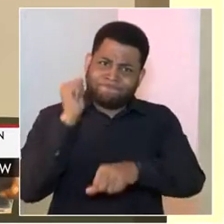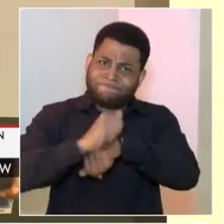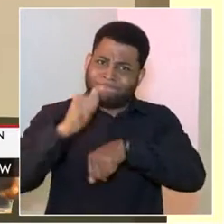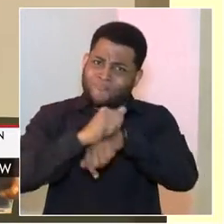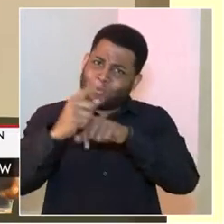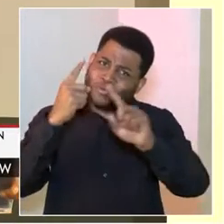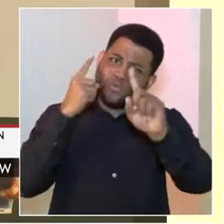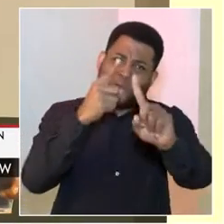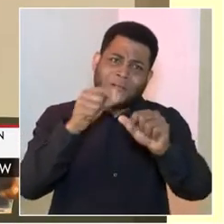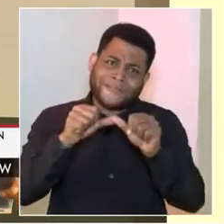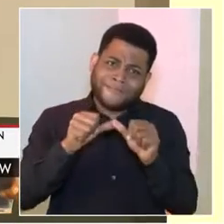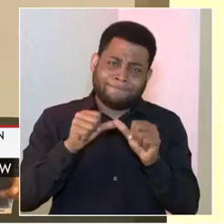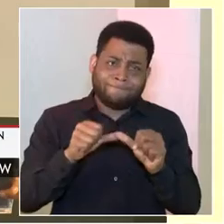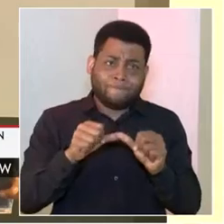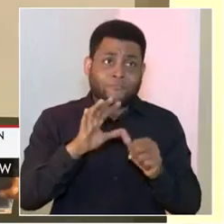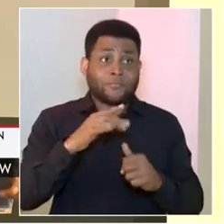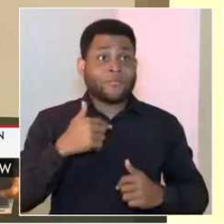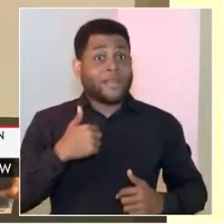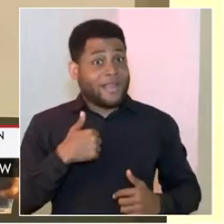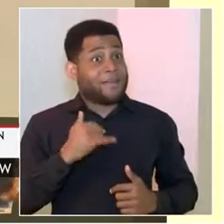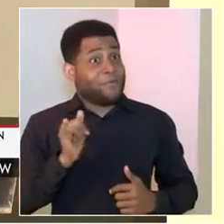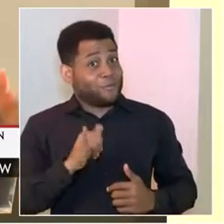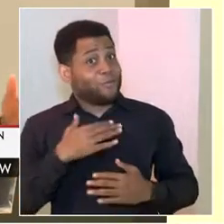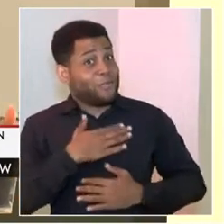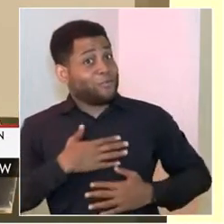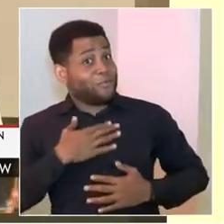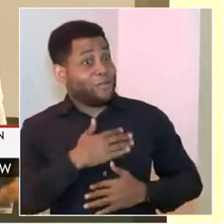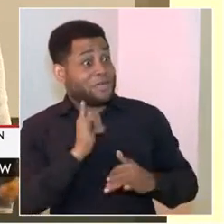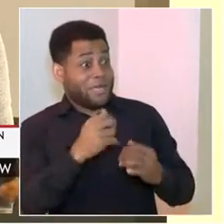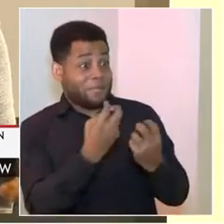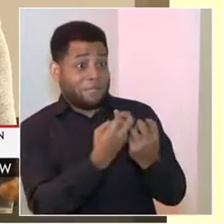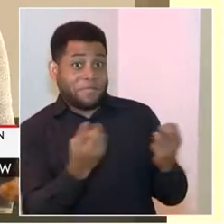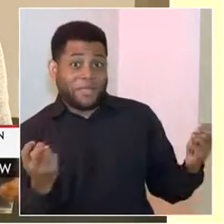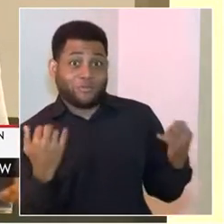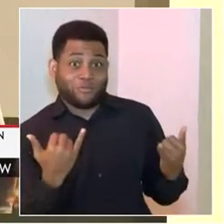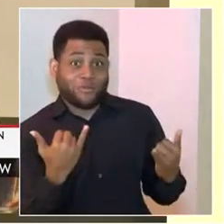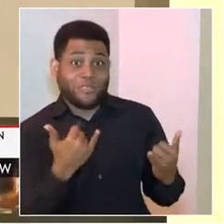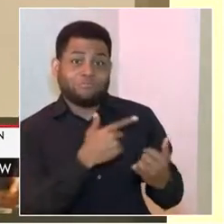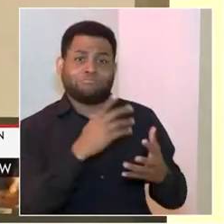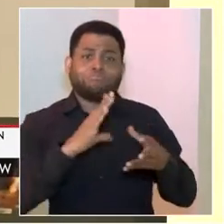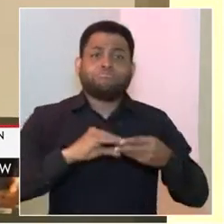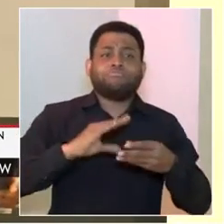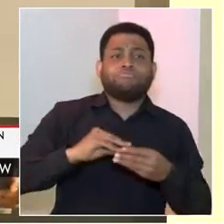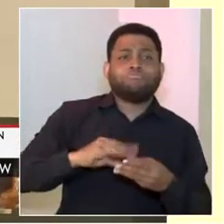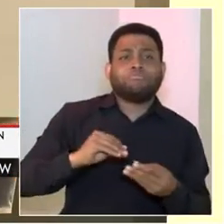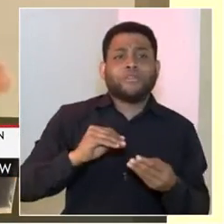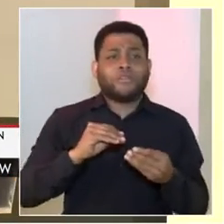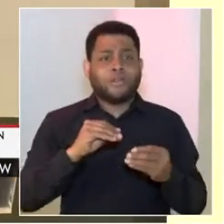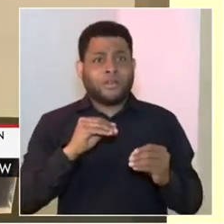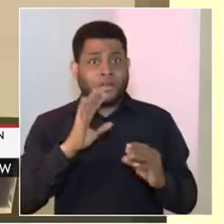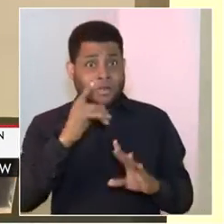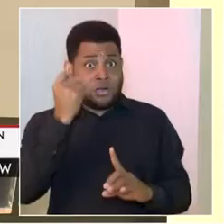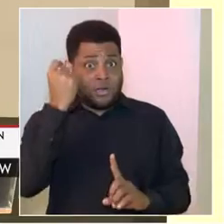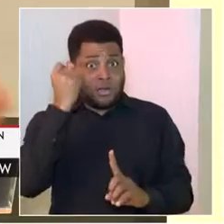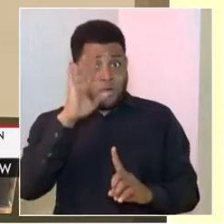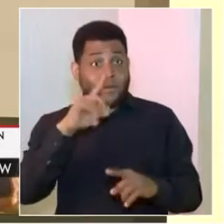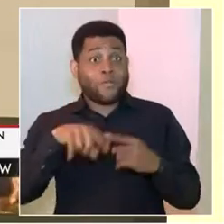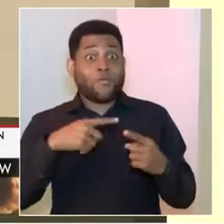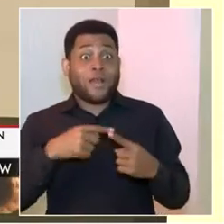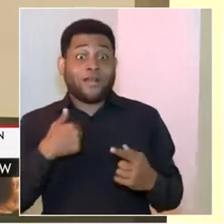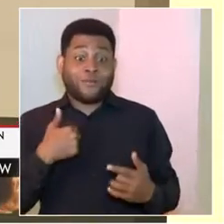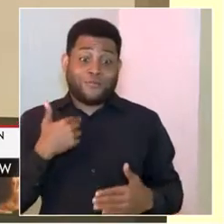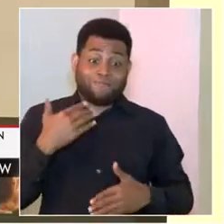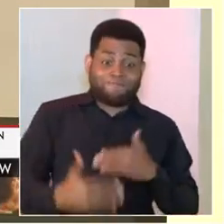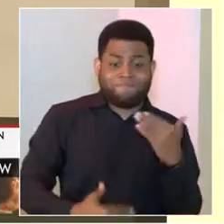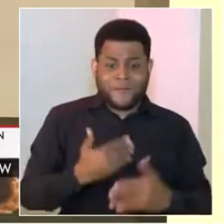panel, from what I heard, was people in times like this, the people who are smart and the people who will make the most money are